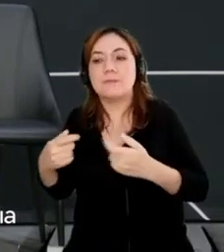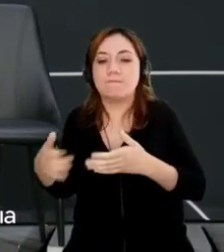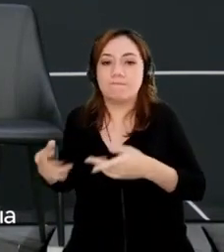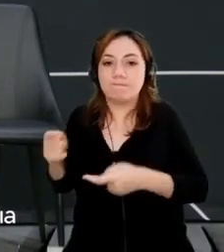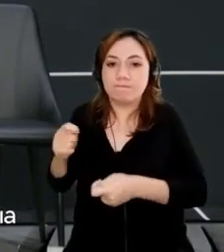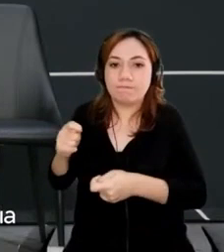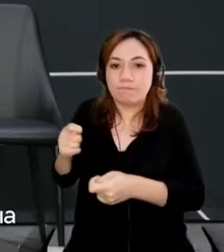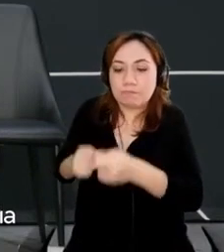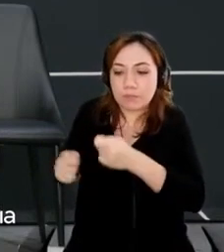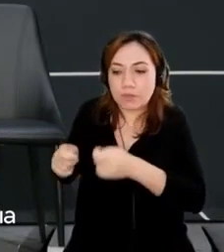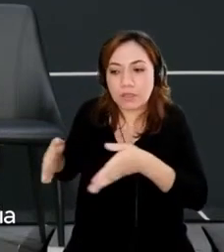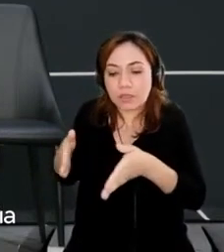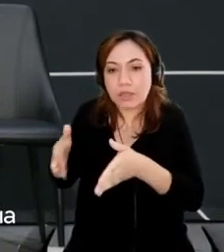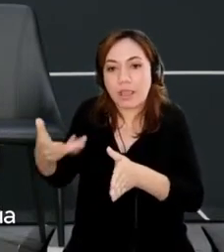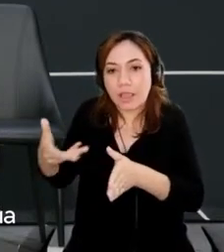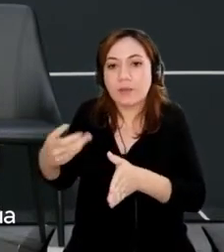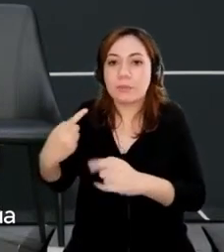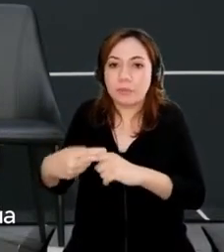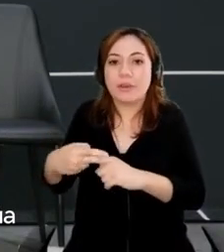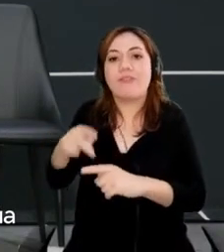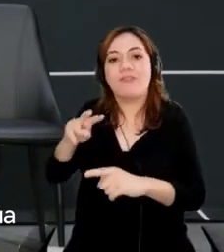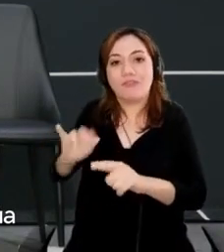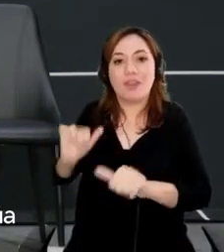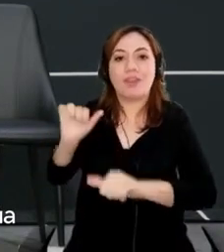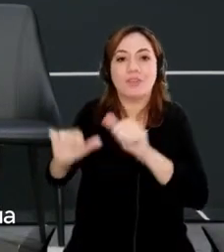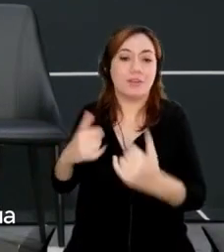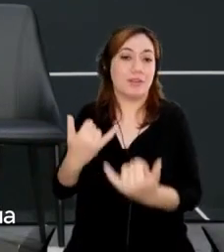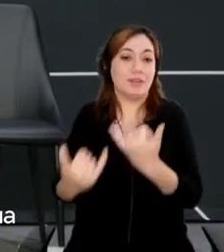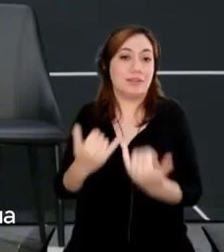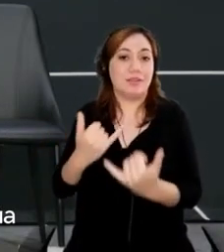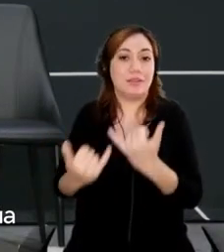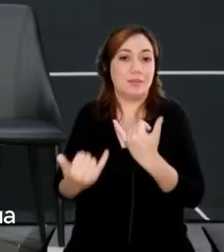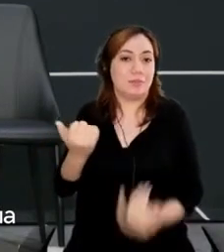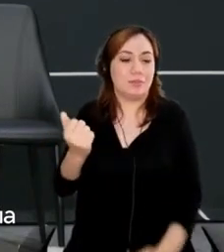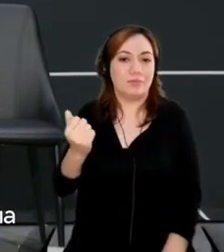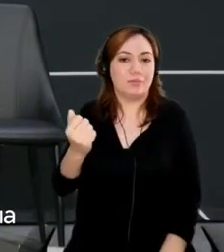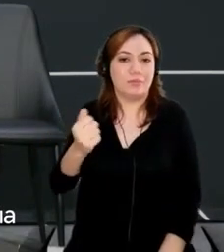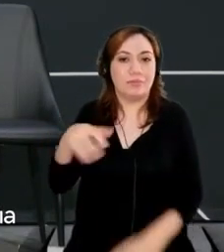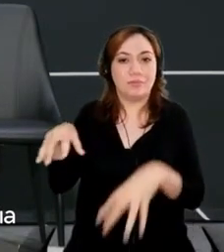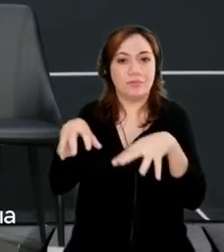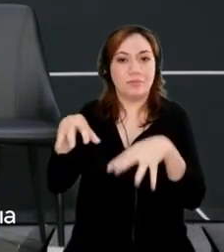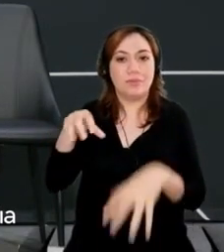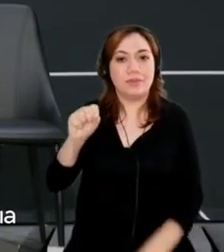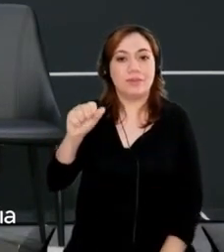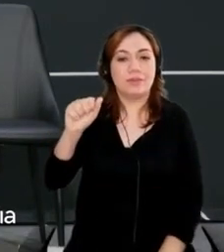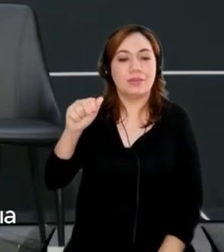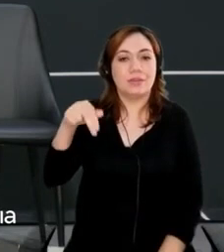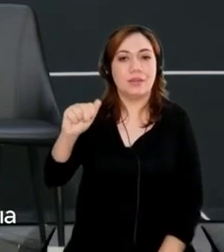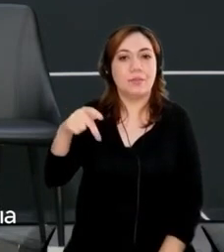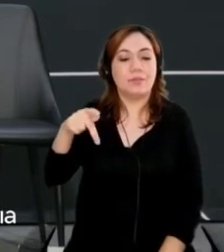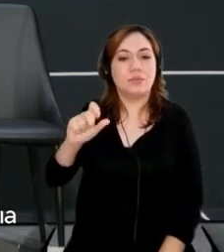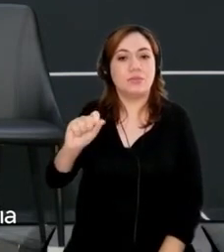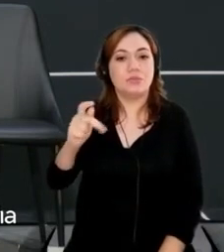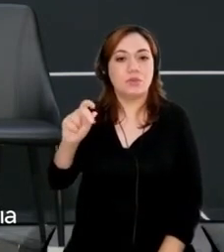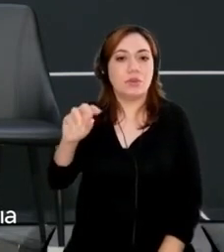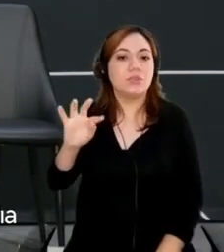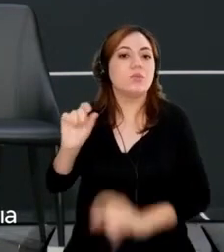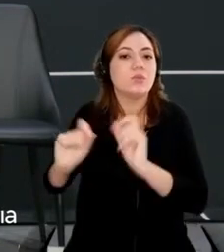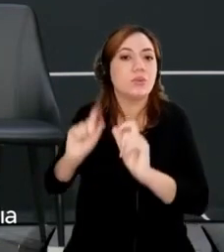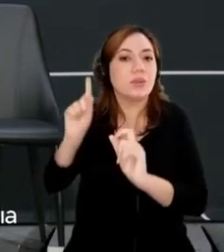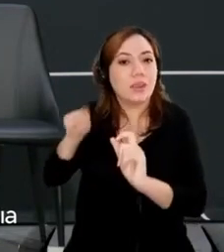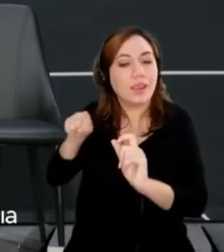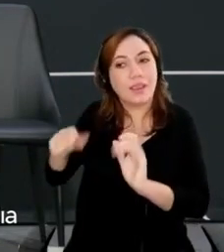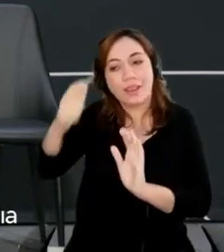rather than saying, here's a snapshot today of what AI can do. Let's see how we can use that.